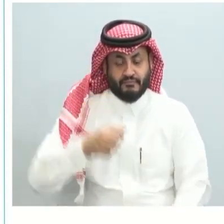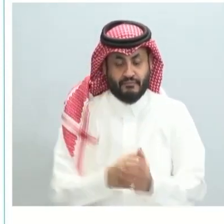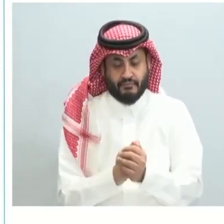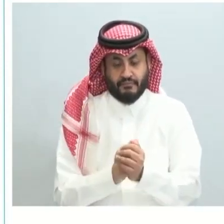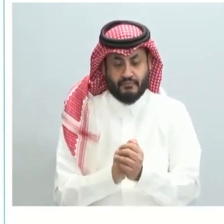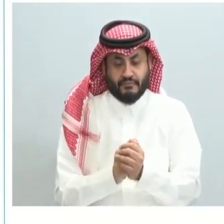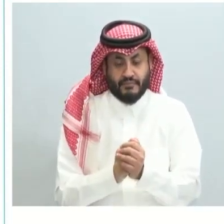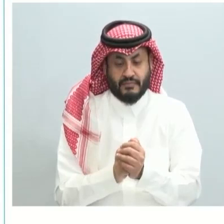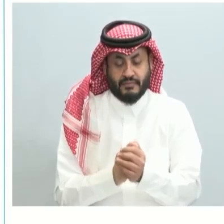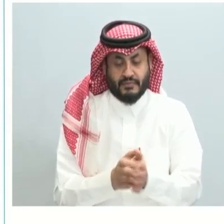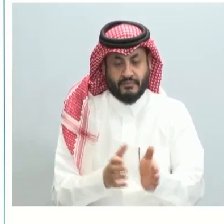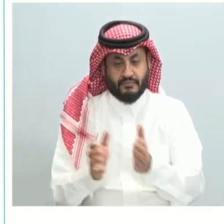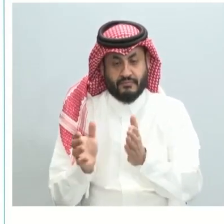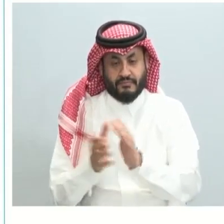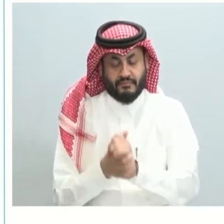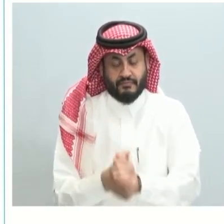swing.